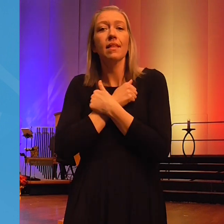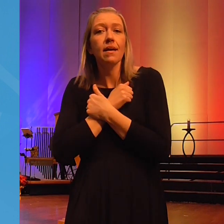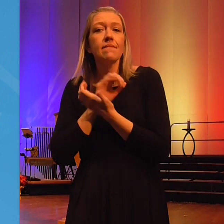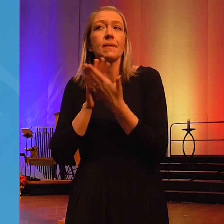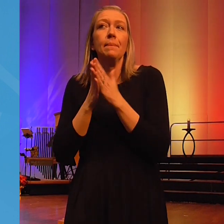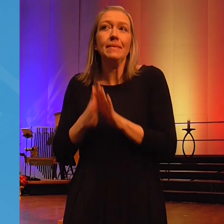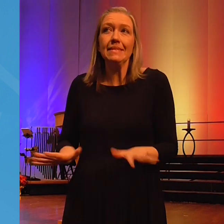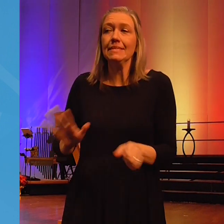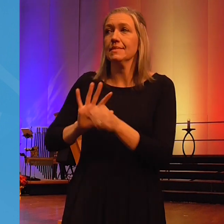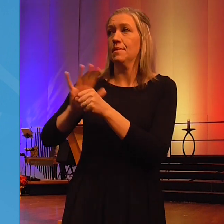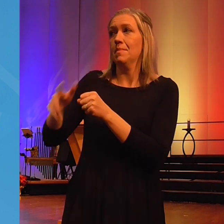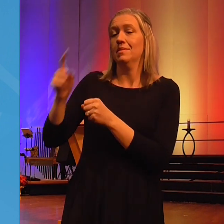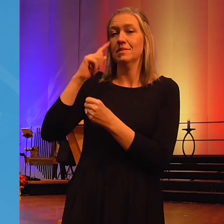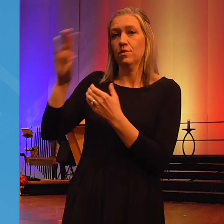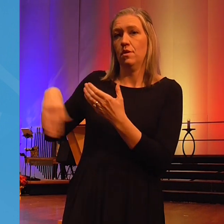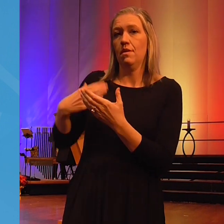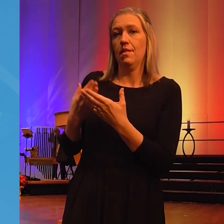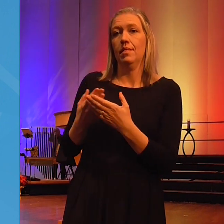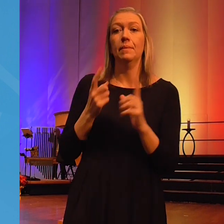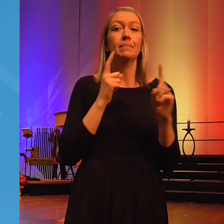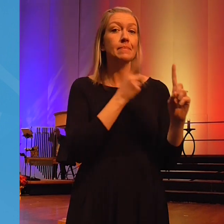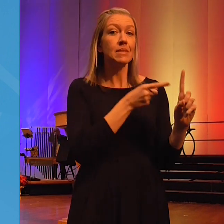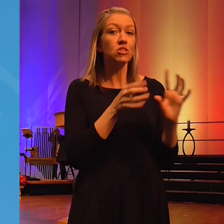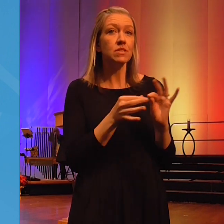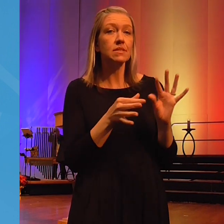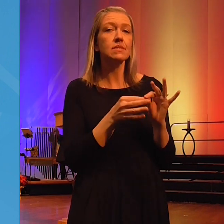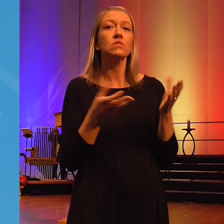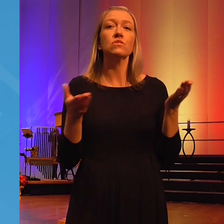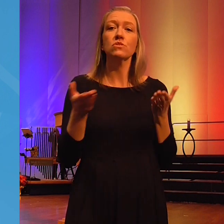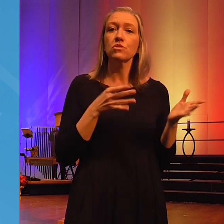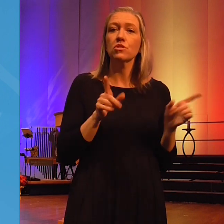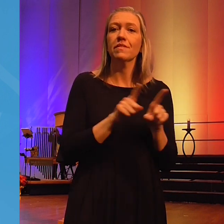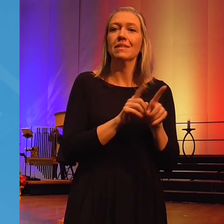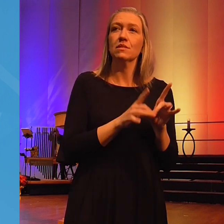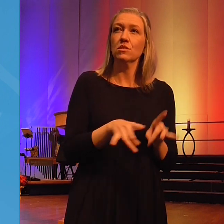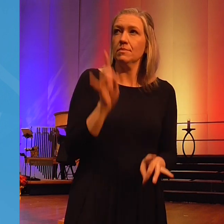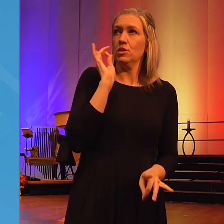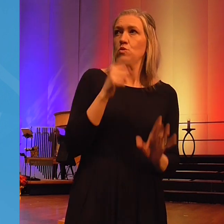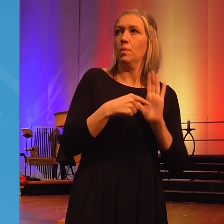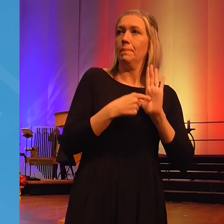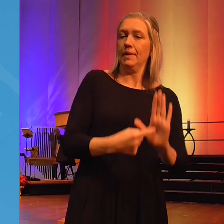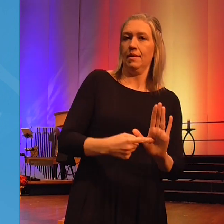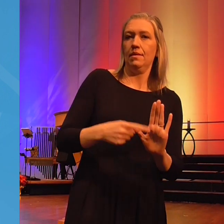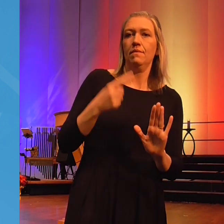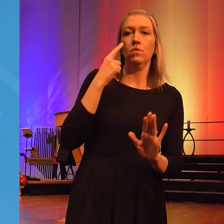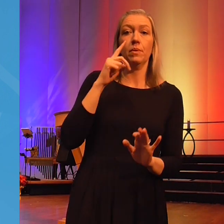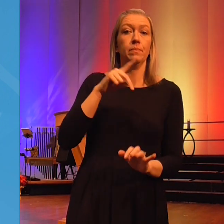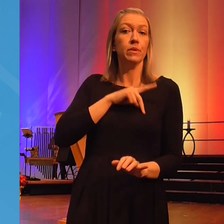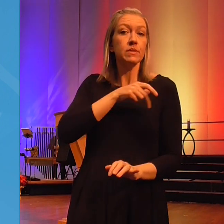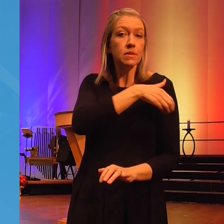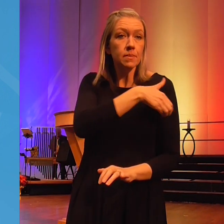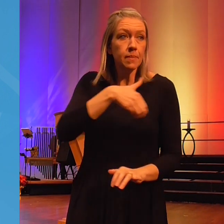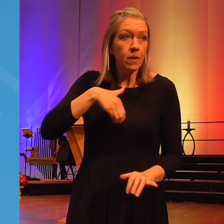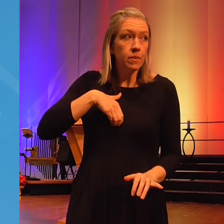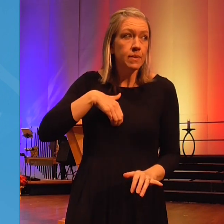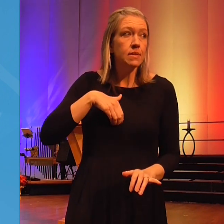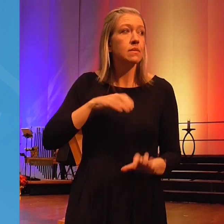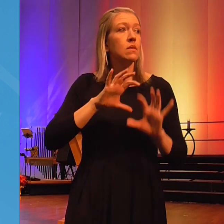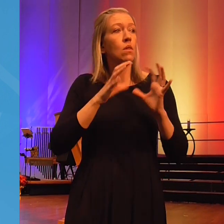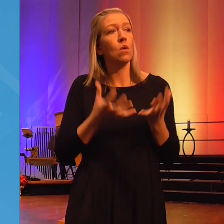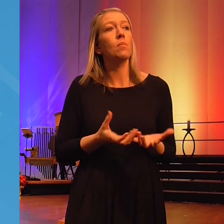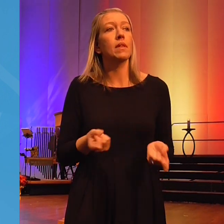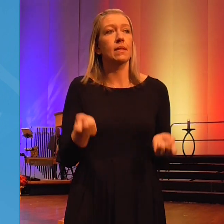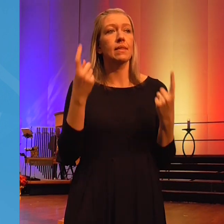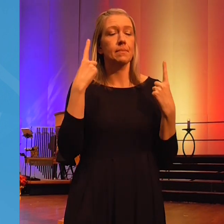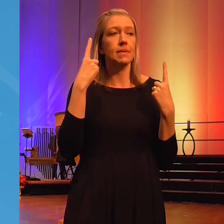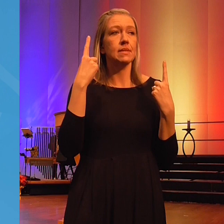peace, and abundance for all. And our mission: to serve as a spiritual beacon for personal empowerment and